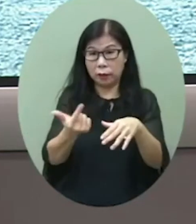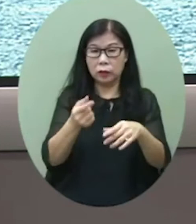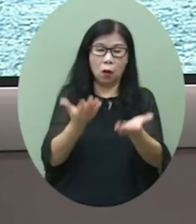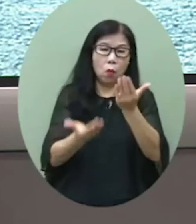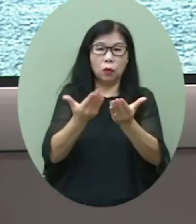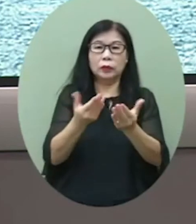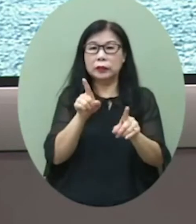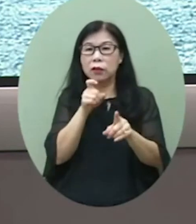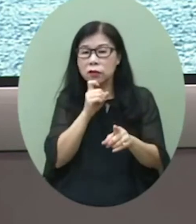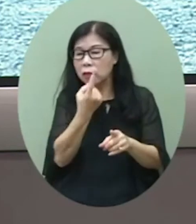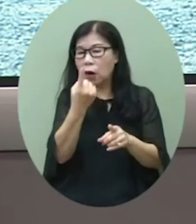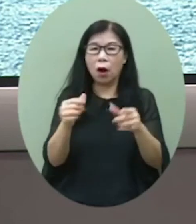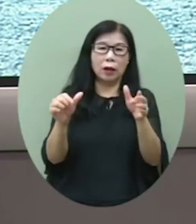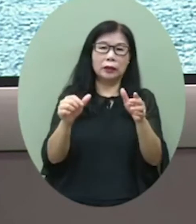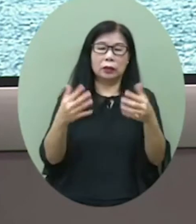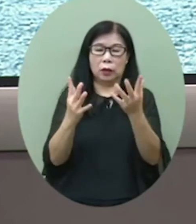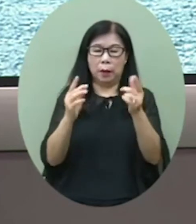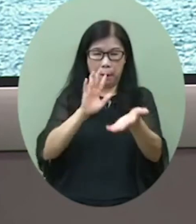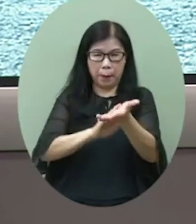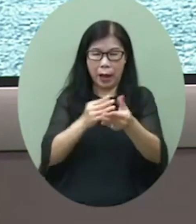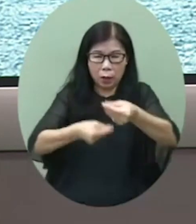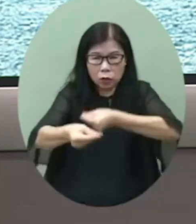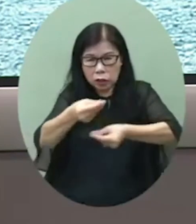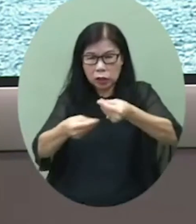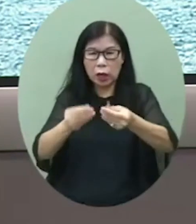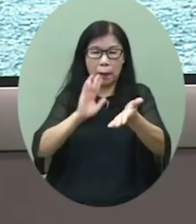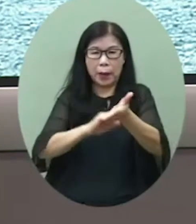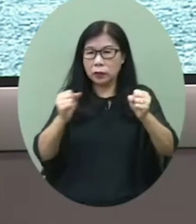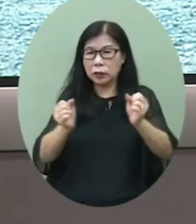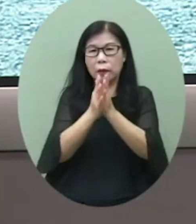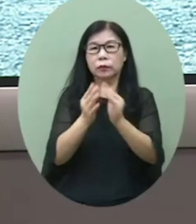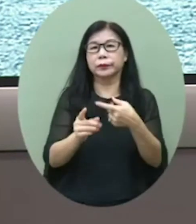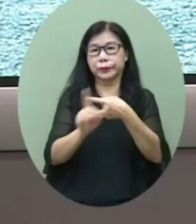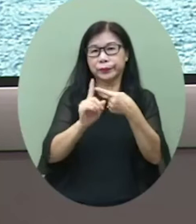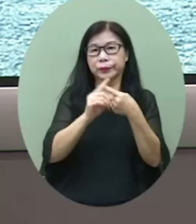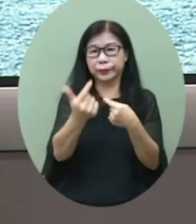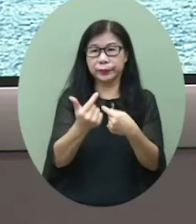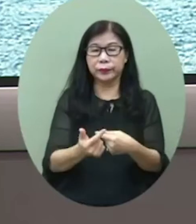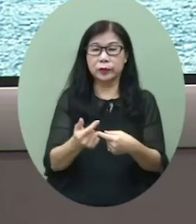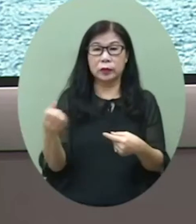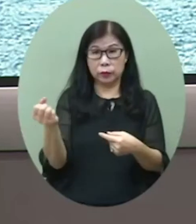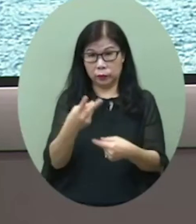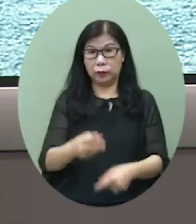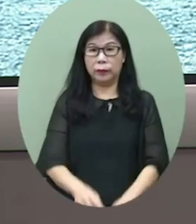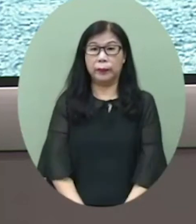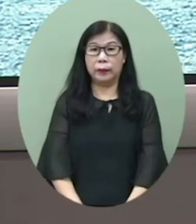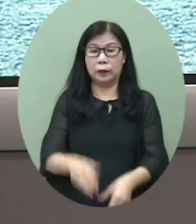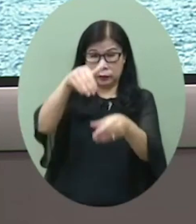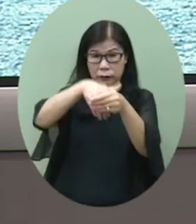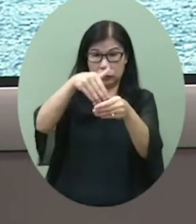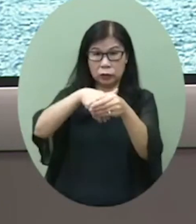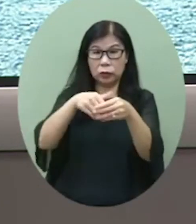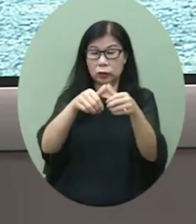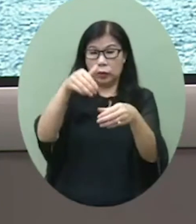space outside polling stations. So we're talking about a large number of people gathering, and it will lead to an immensely high risk